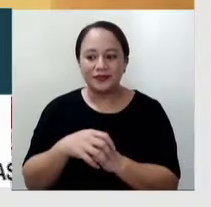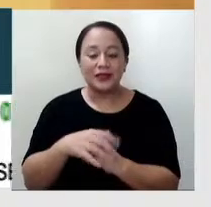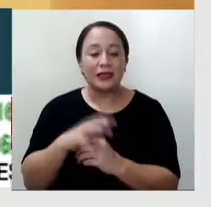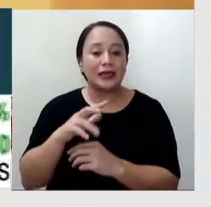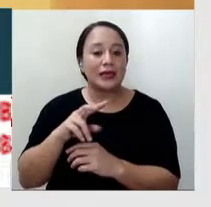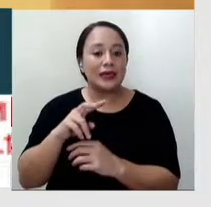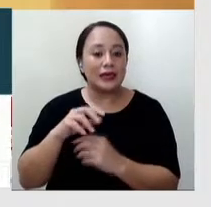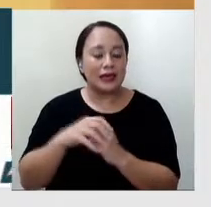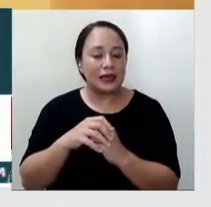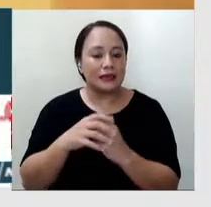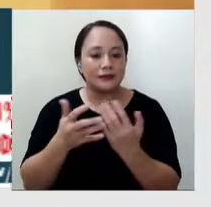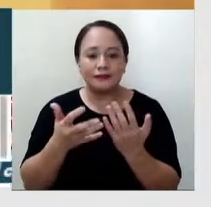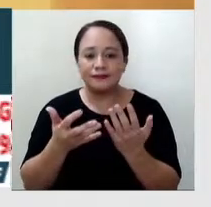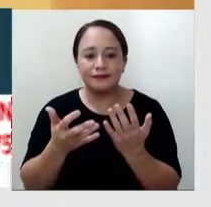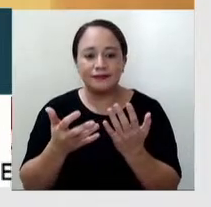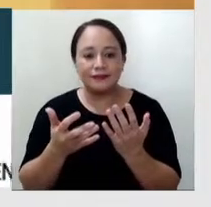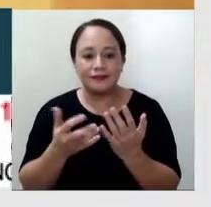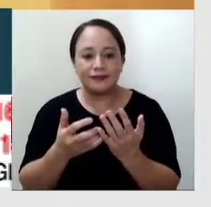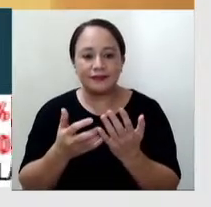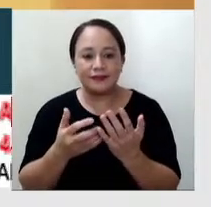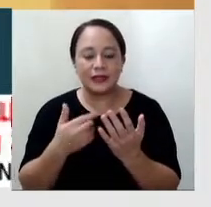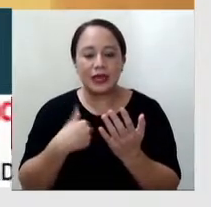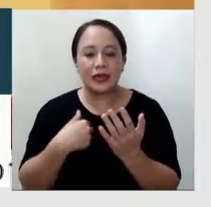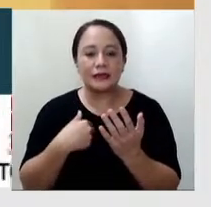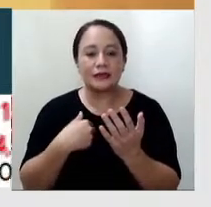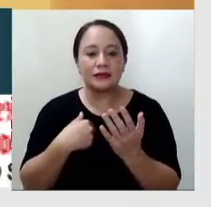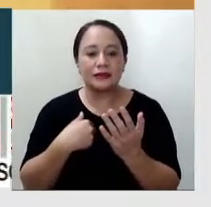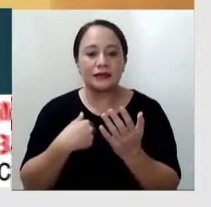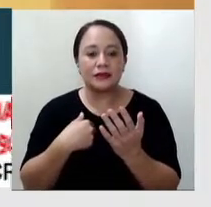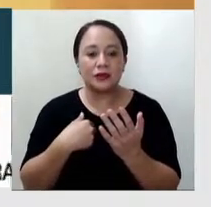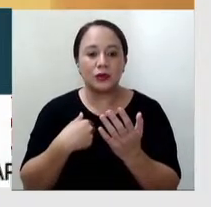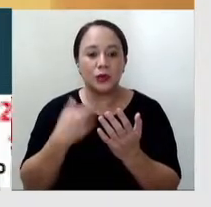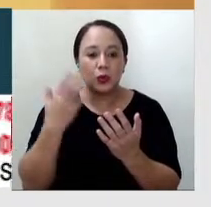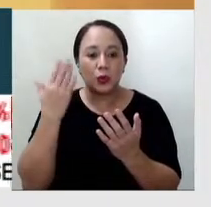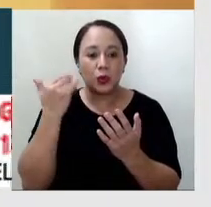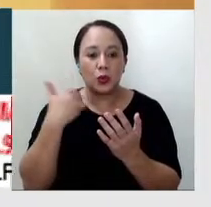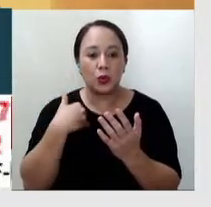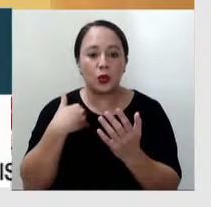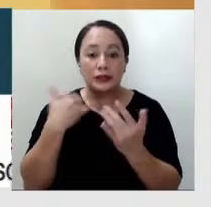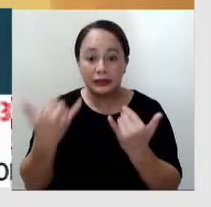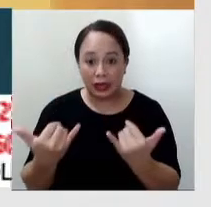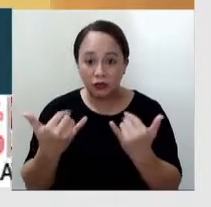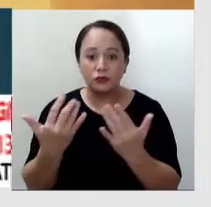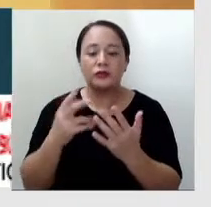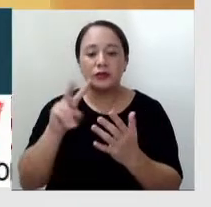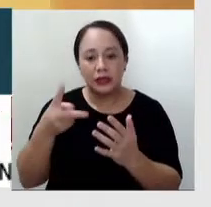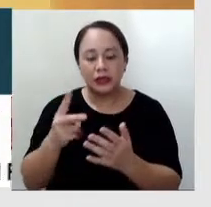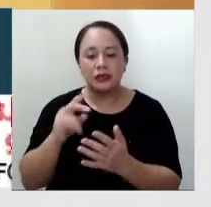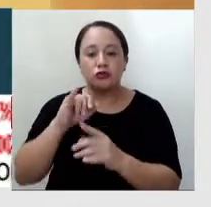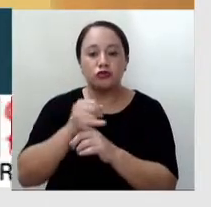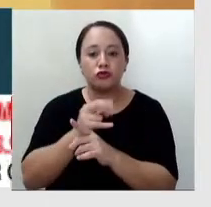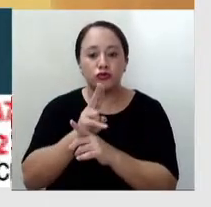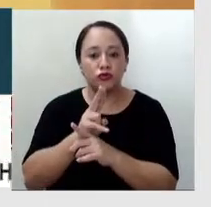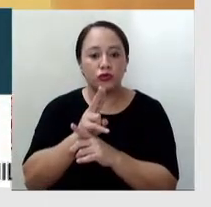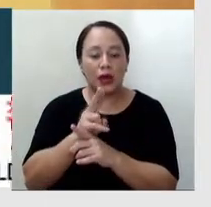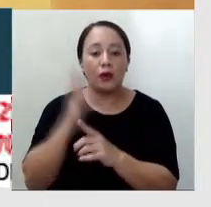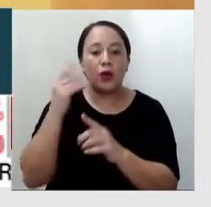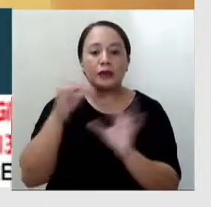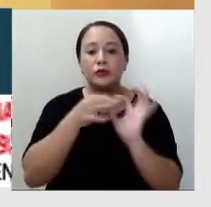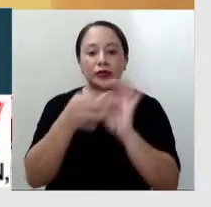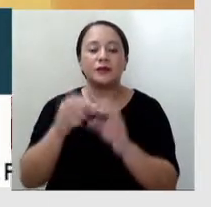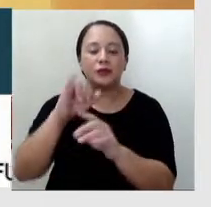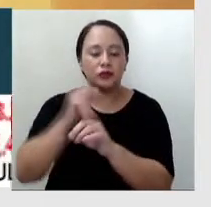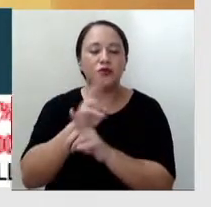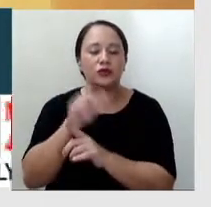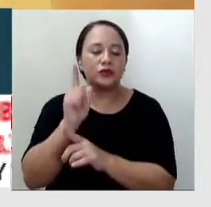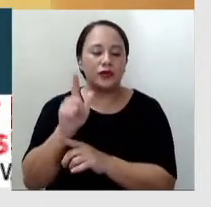and was released on the heels of the June 2020 report by the Office of